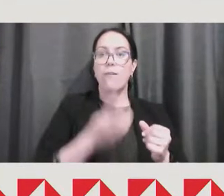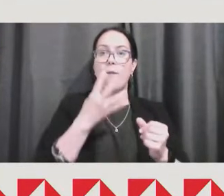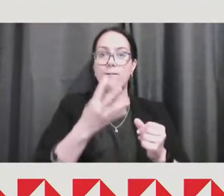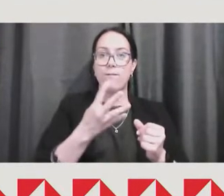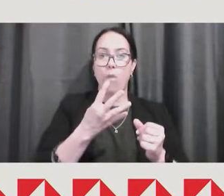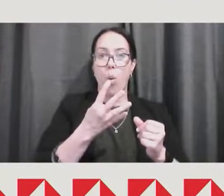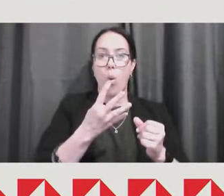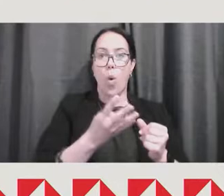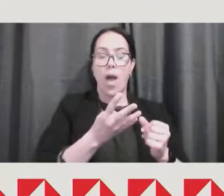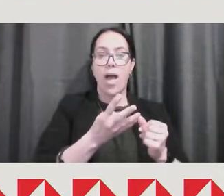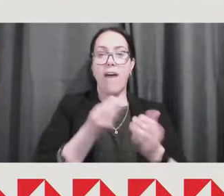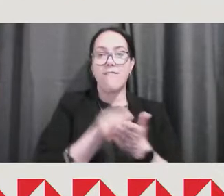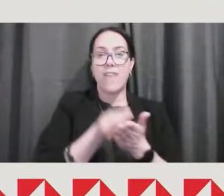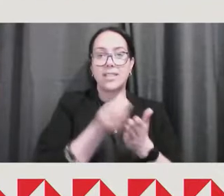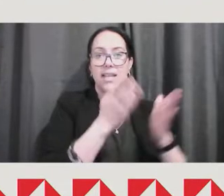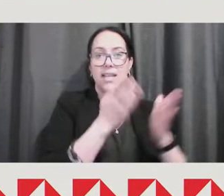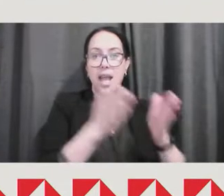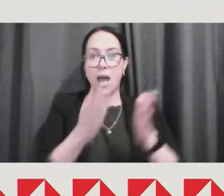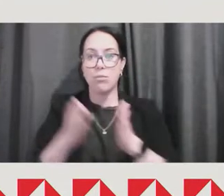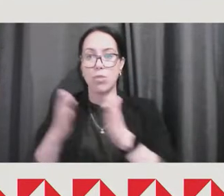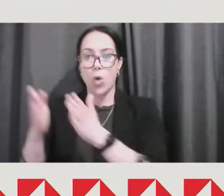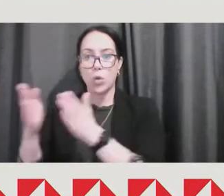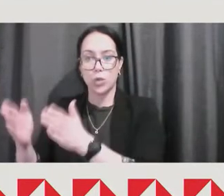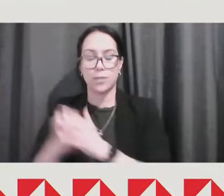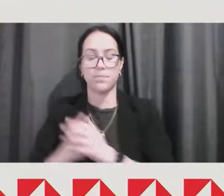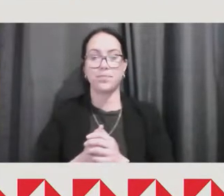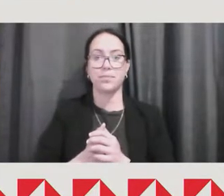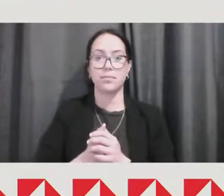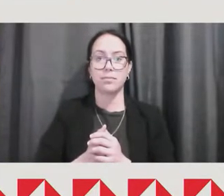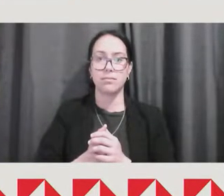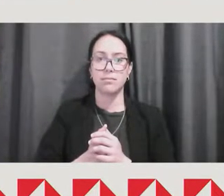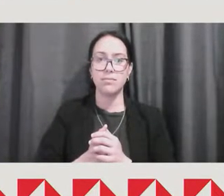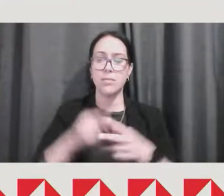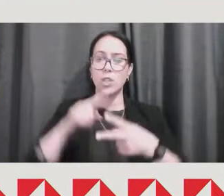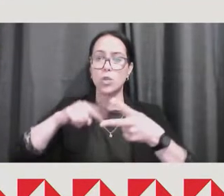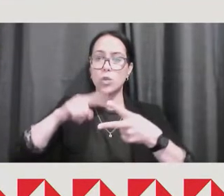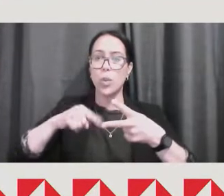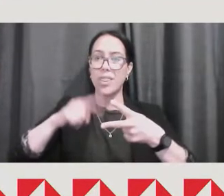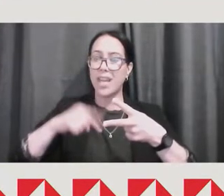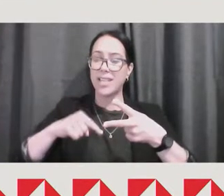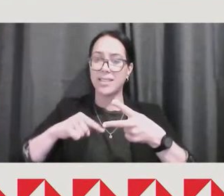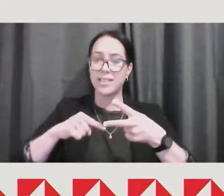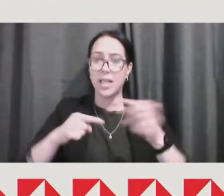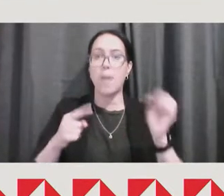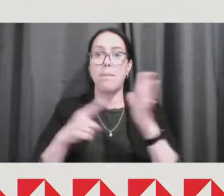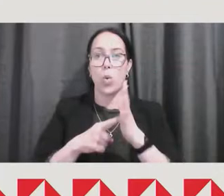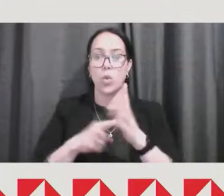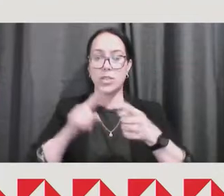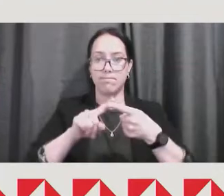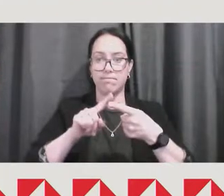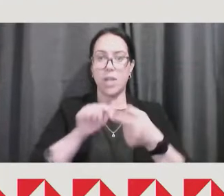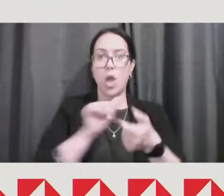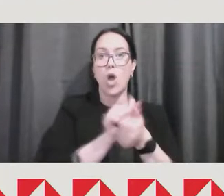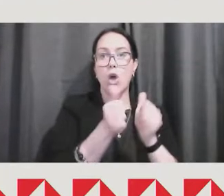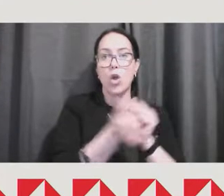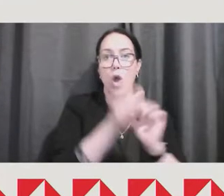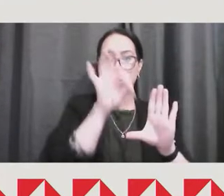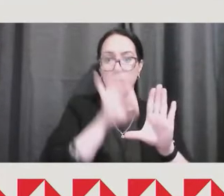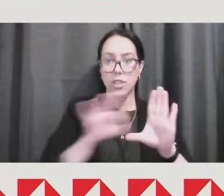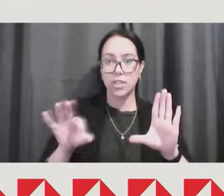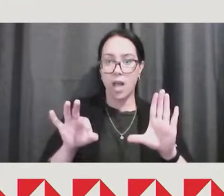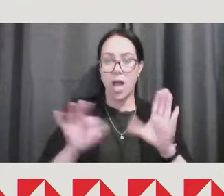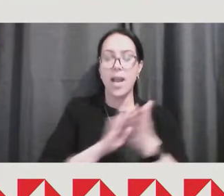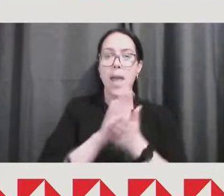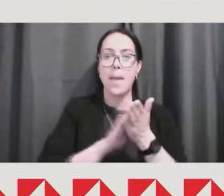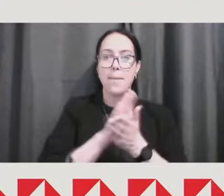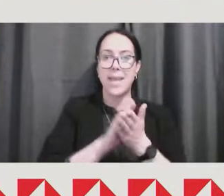approach two key points of difference about this initiative that are really important to highlight were co-design designing each of these